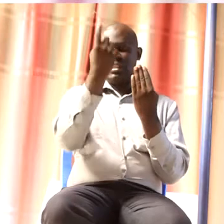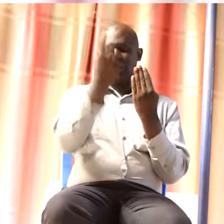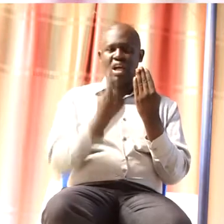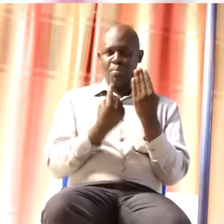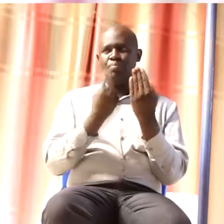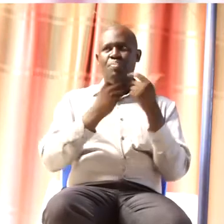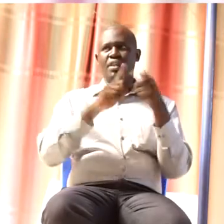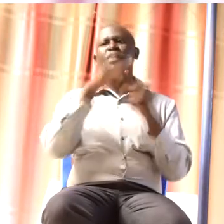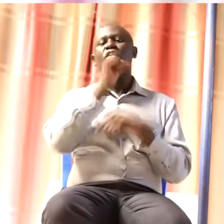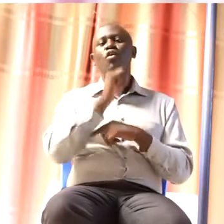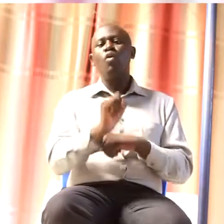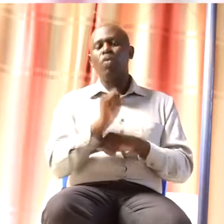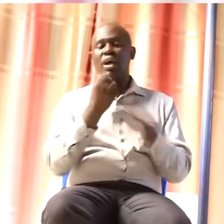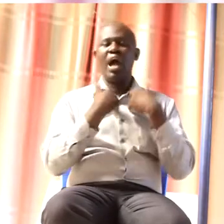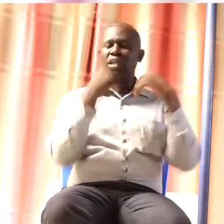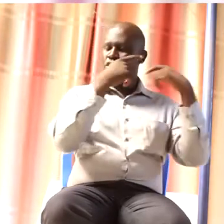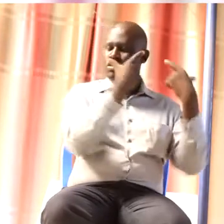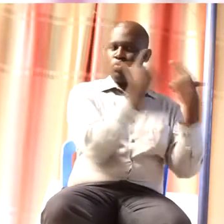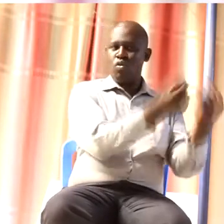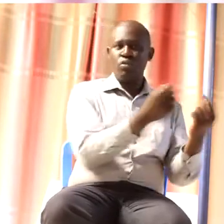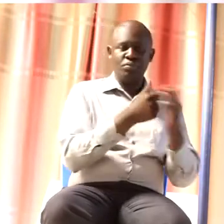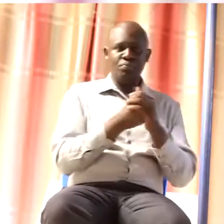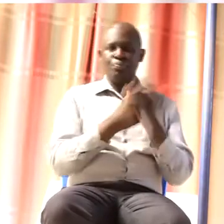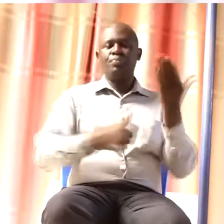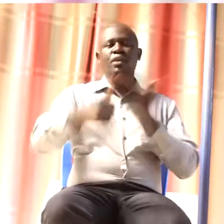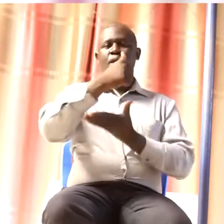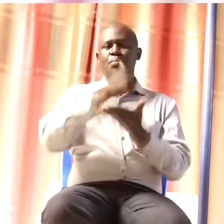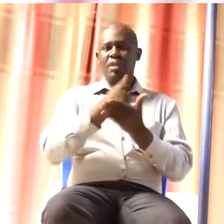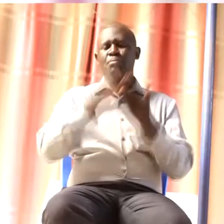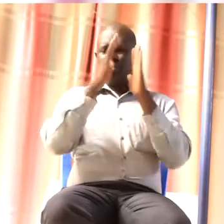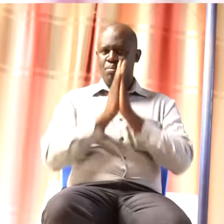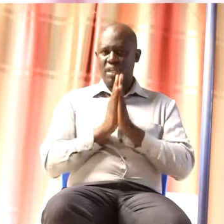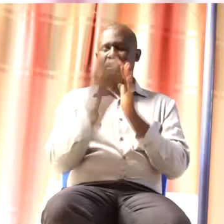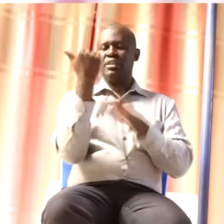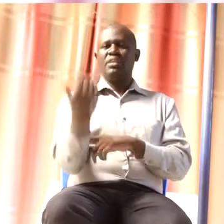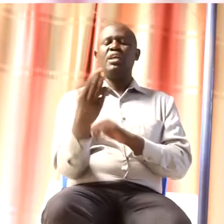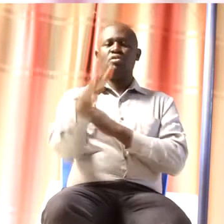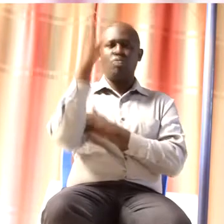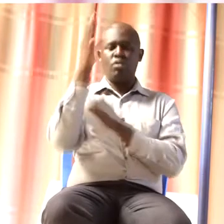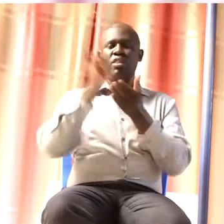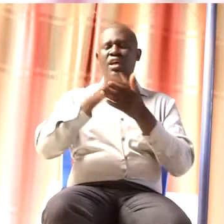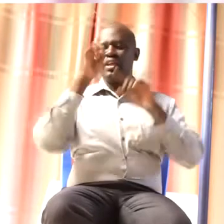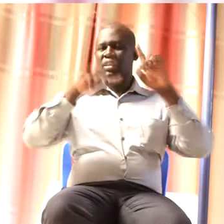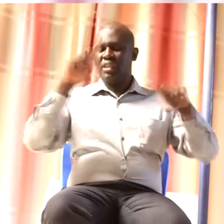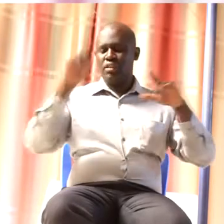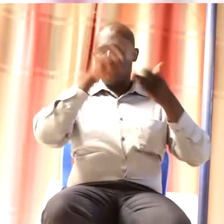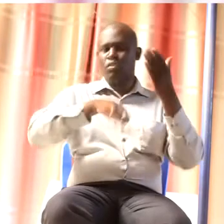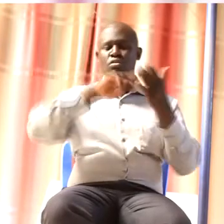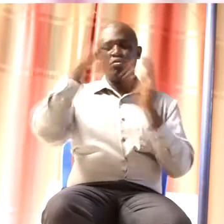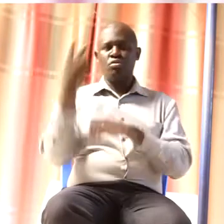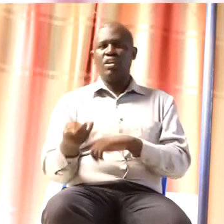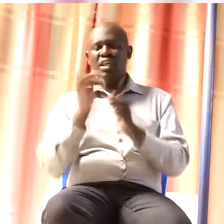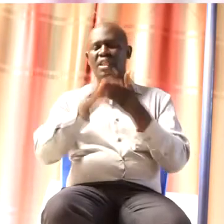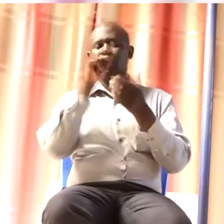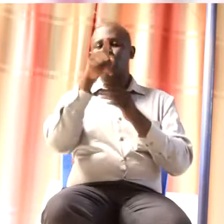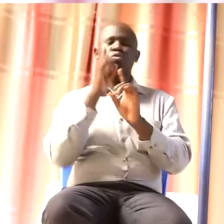The old has gone. Amen. I pray, child of God, that regardless of the failures you